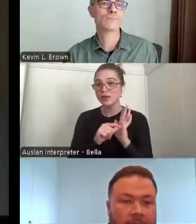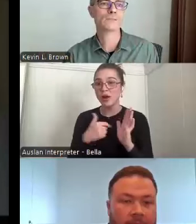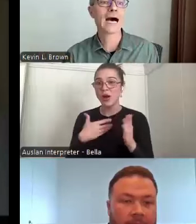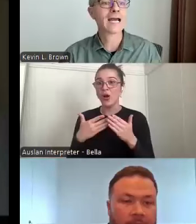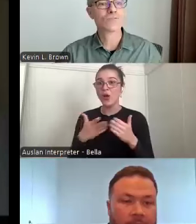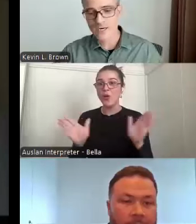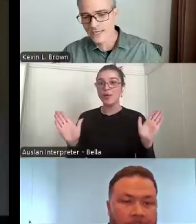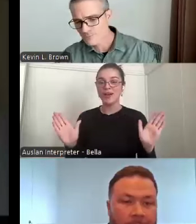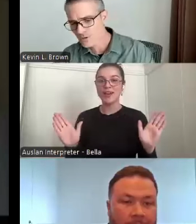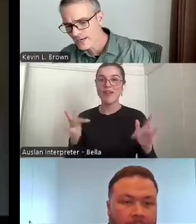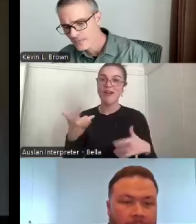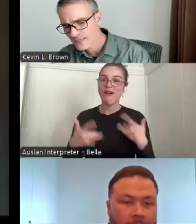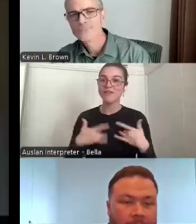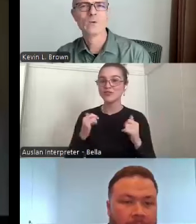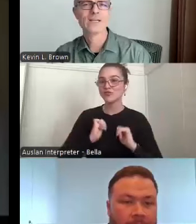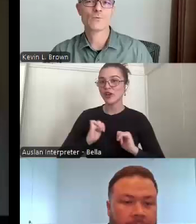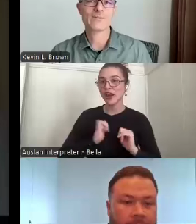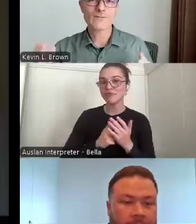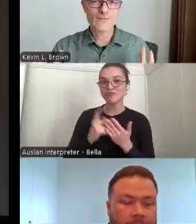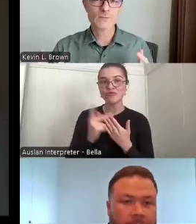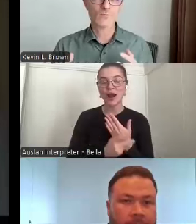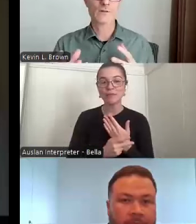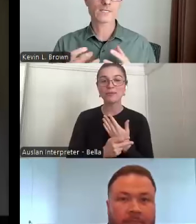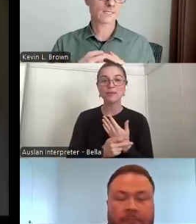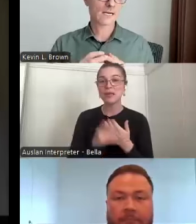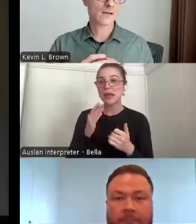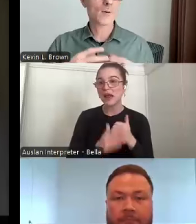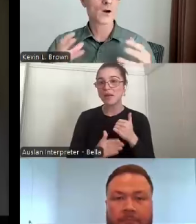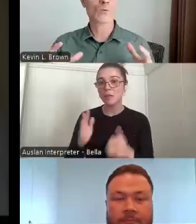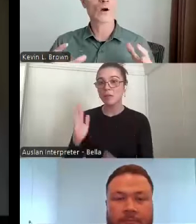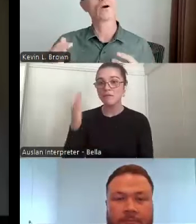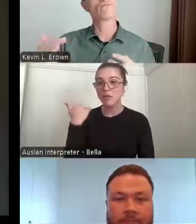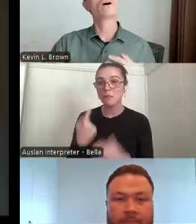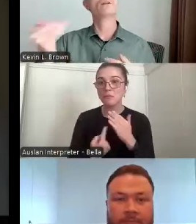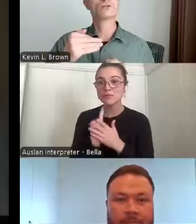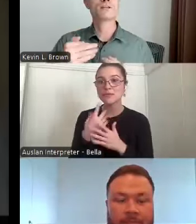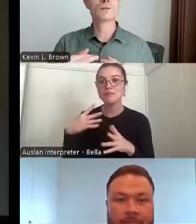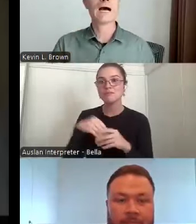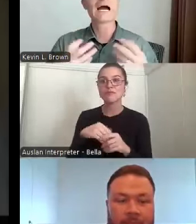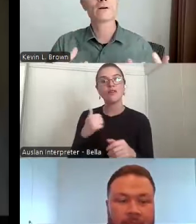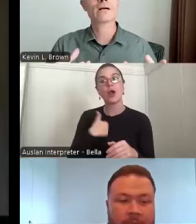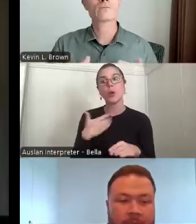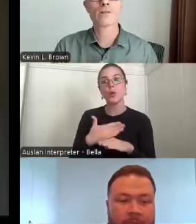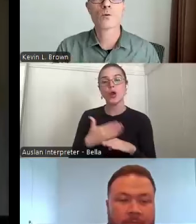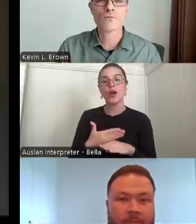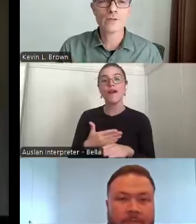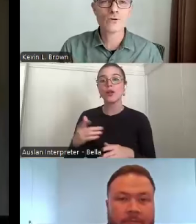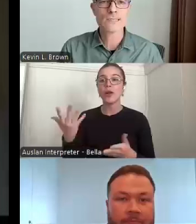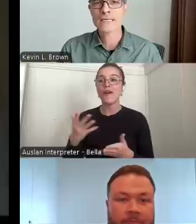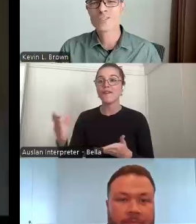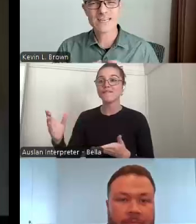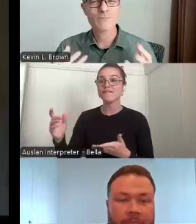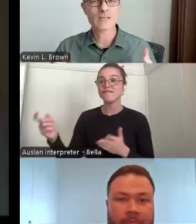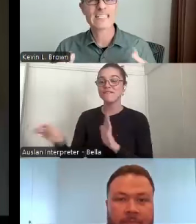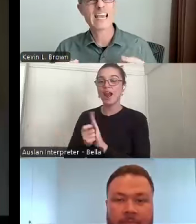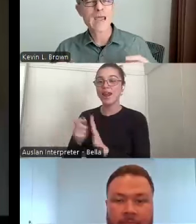our live training program. We've never done this before. This is a part of our work where funders typically hire us for their portfolios.